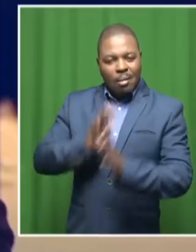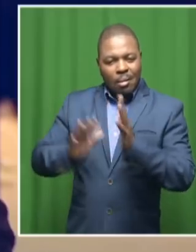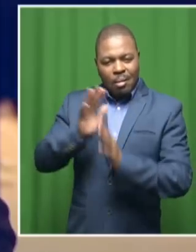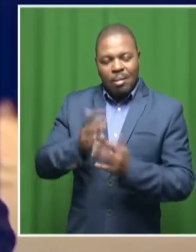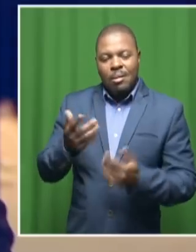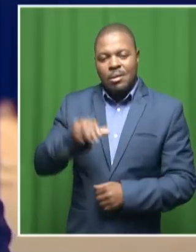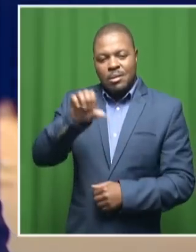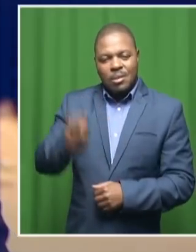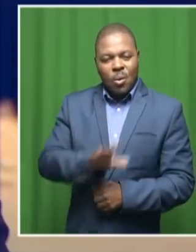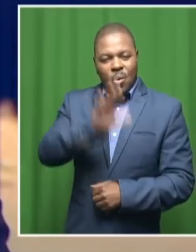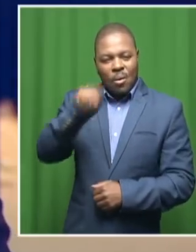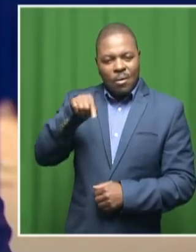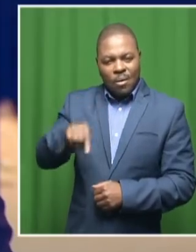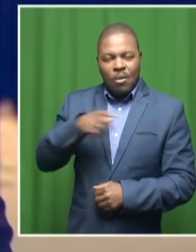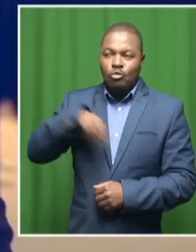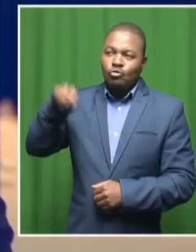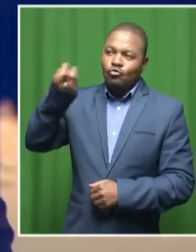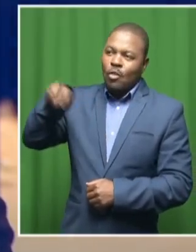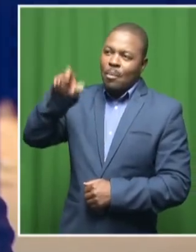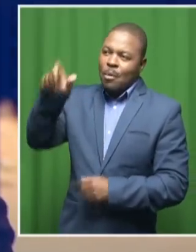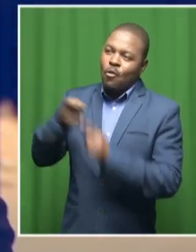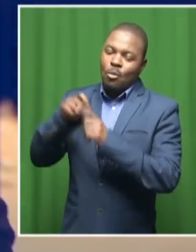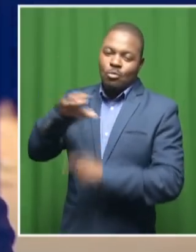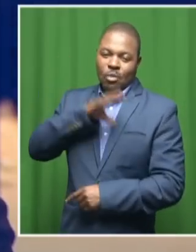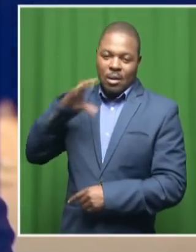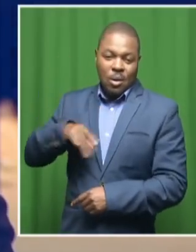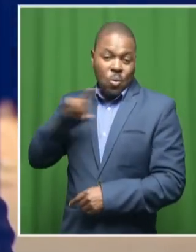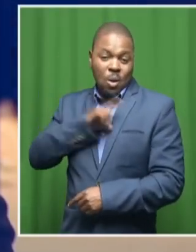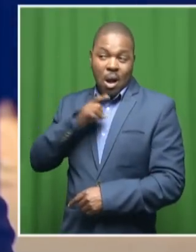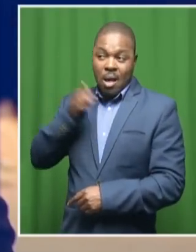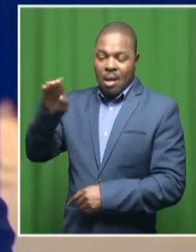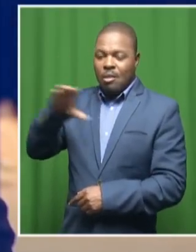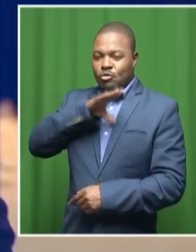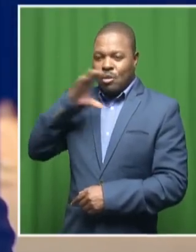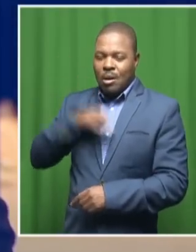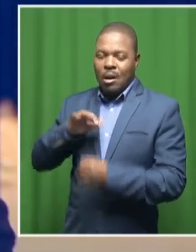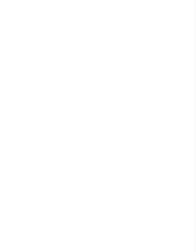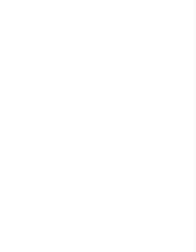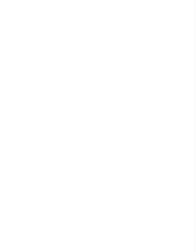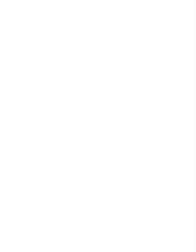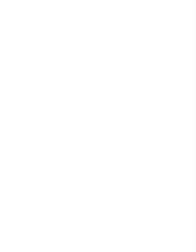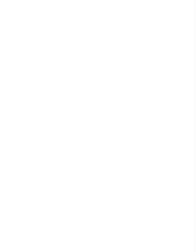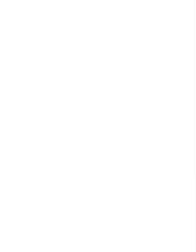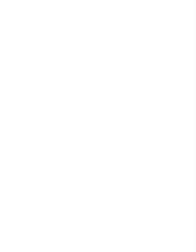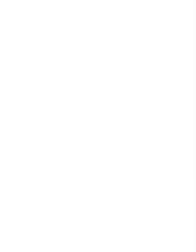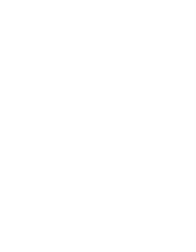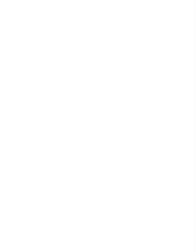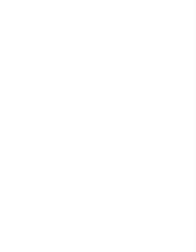stance on travellers from China as COVID-19 cases in that country continue to surge.